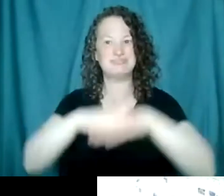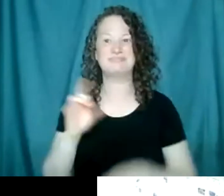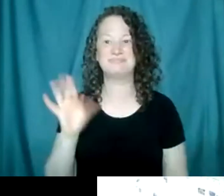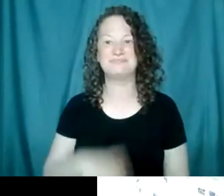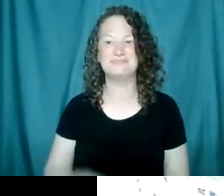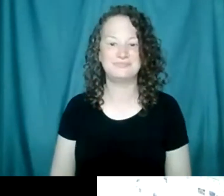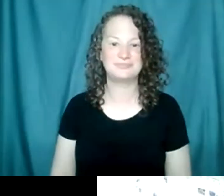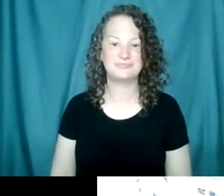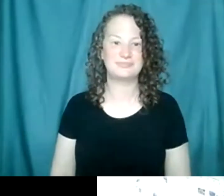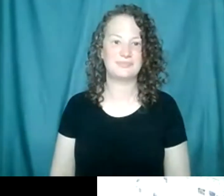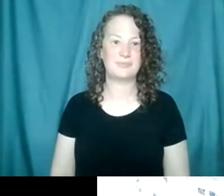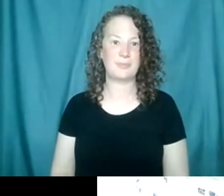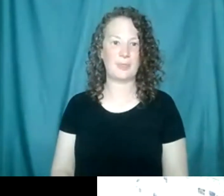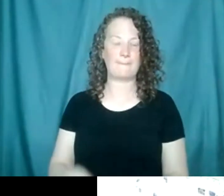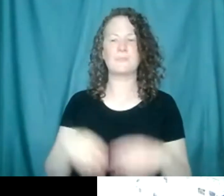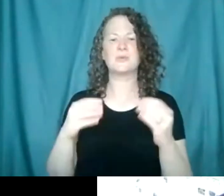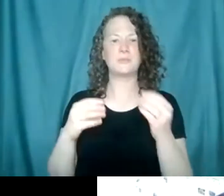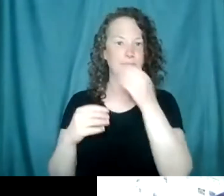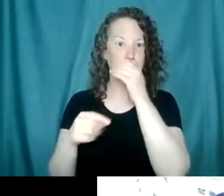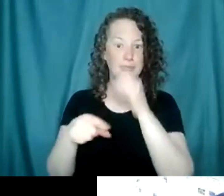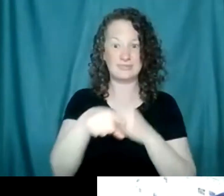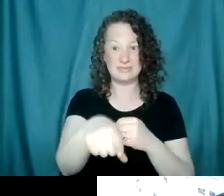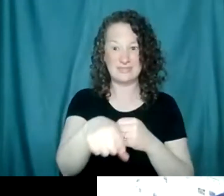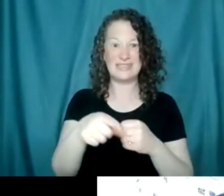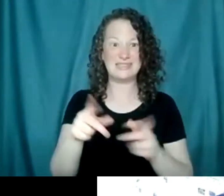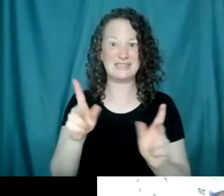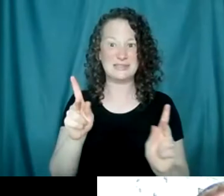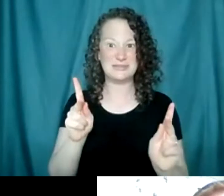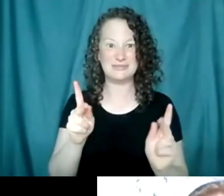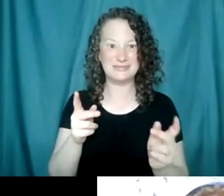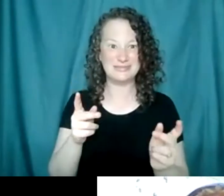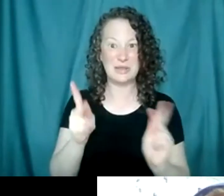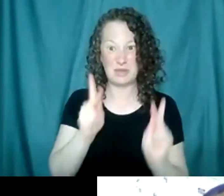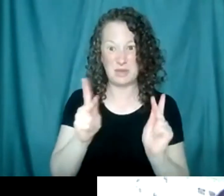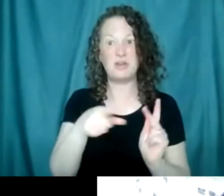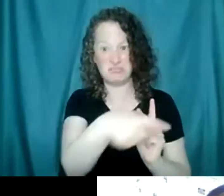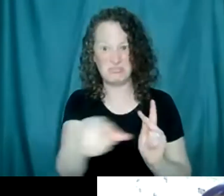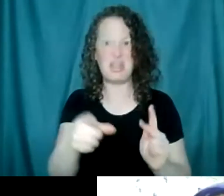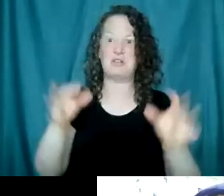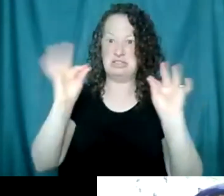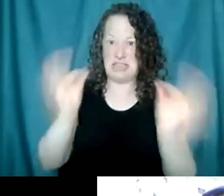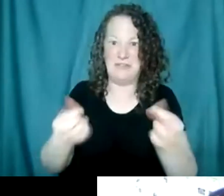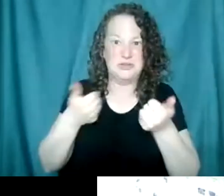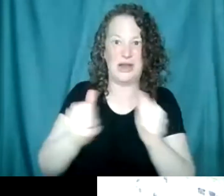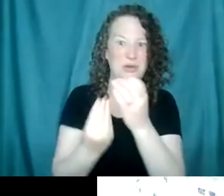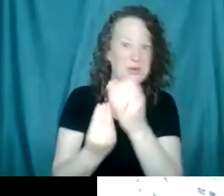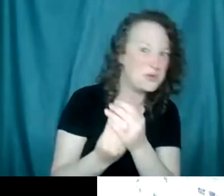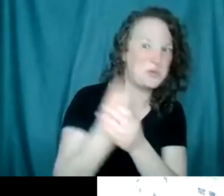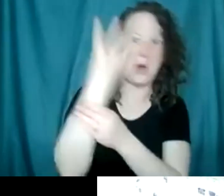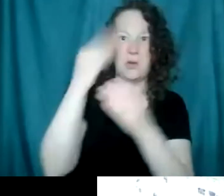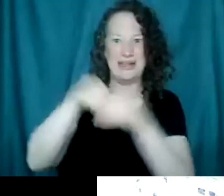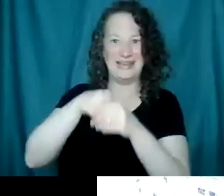on the technical specs. These people are definitely trying to grow plants in space like today. People are interested